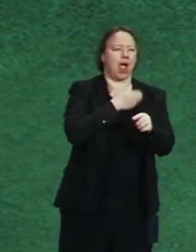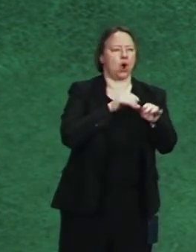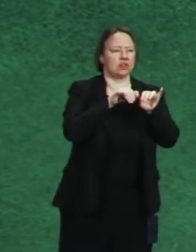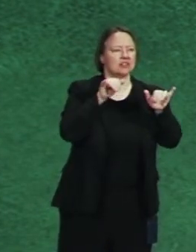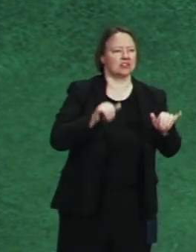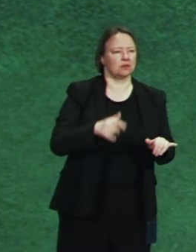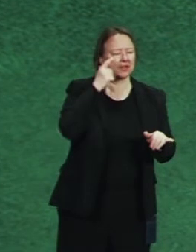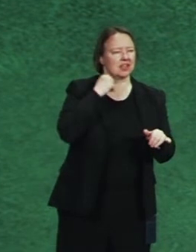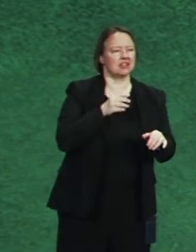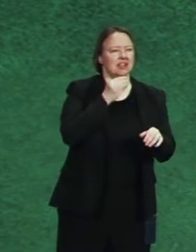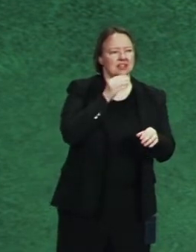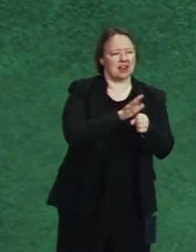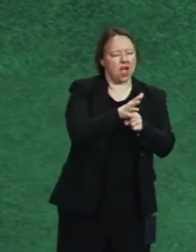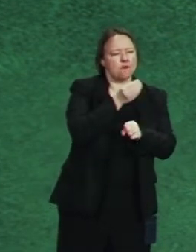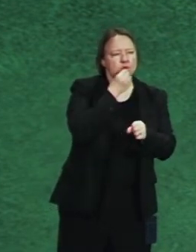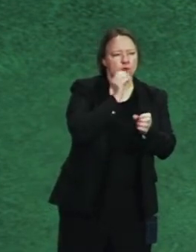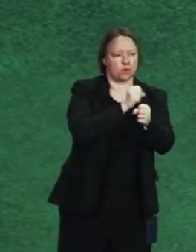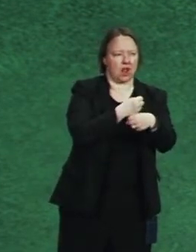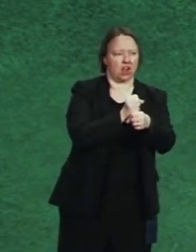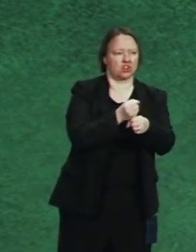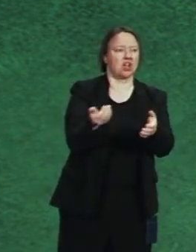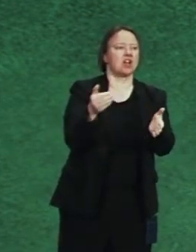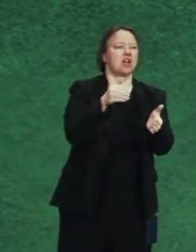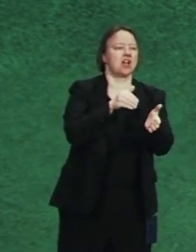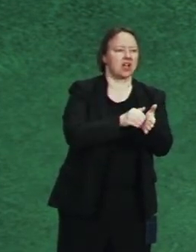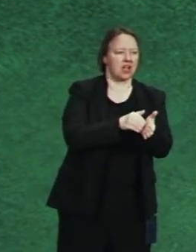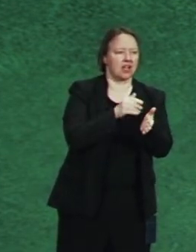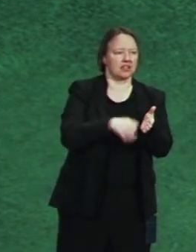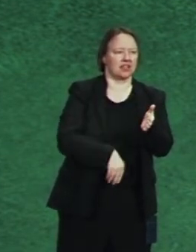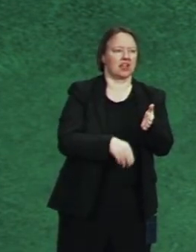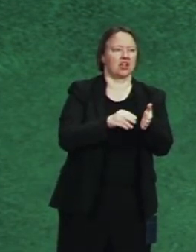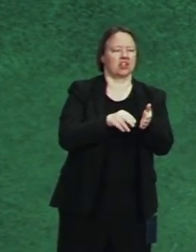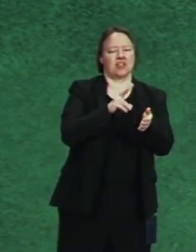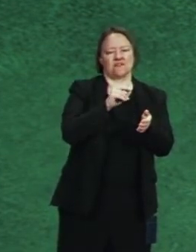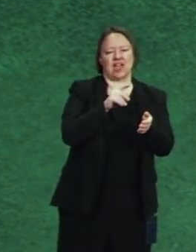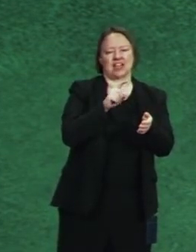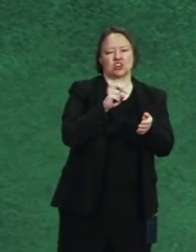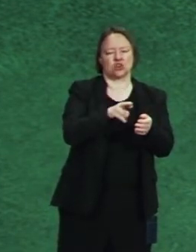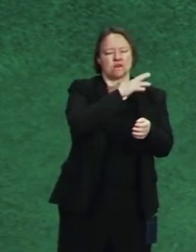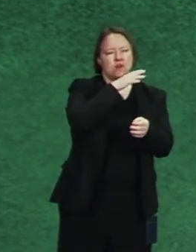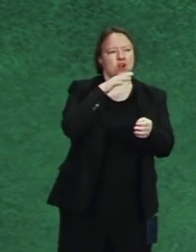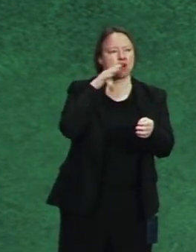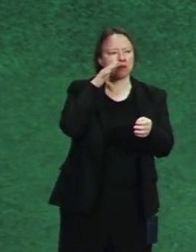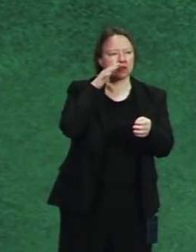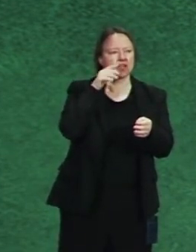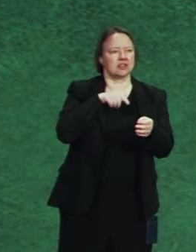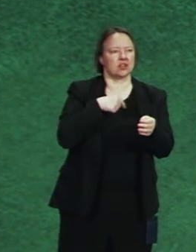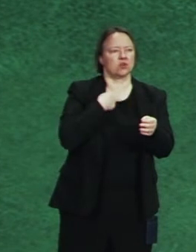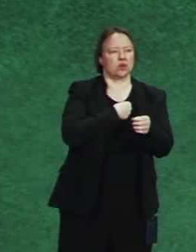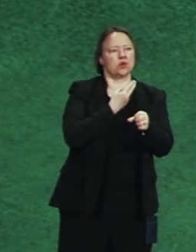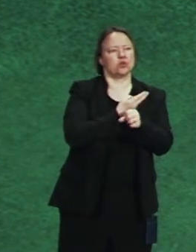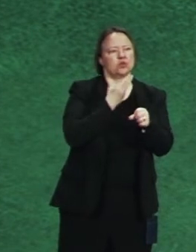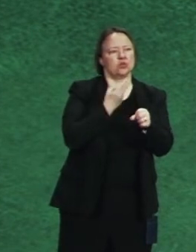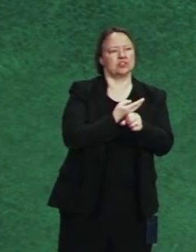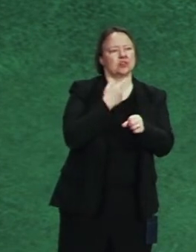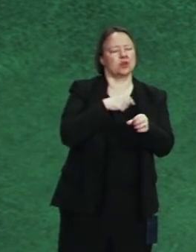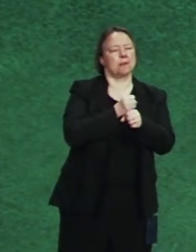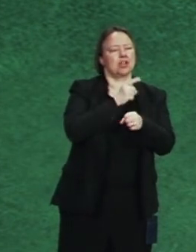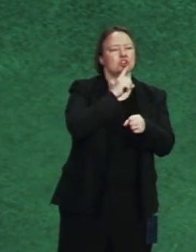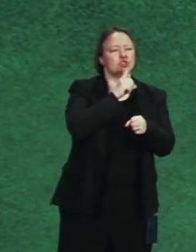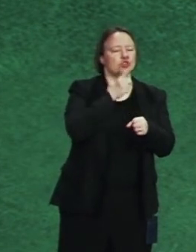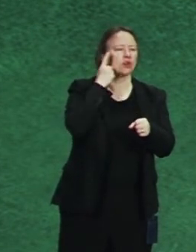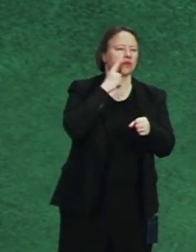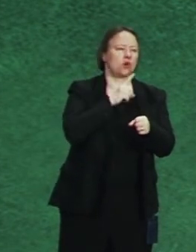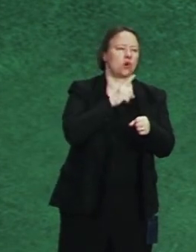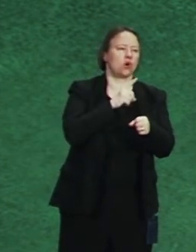there's food production. Again, there's vertical farming being employed because of the pipe channels that we are using, which makes sure that for